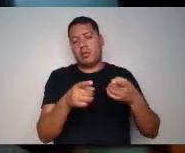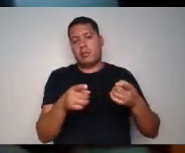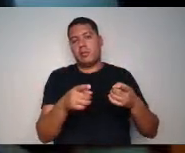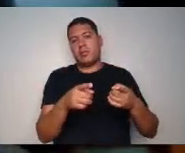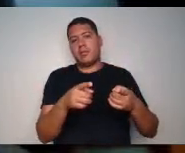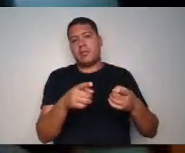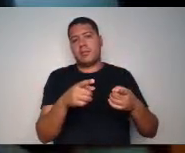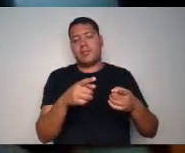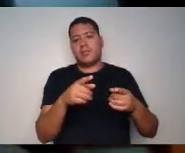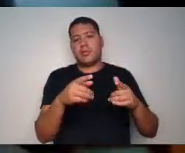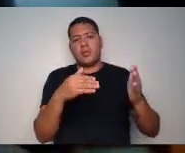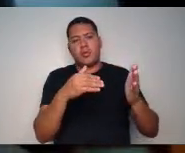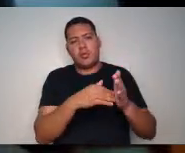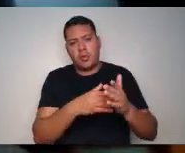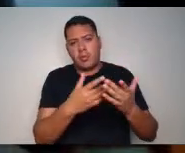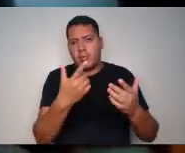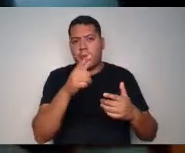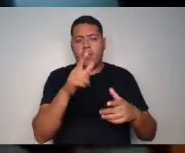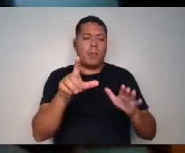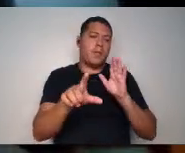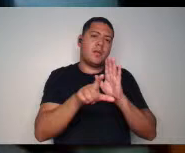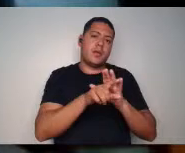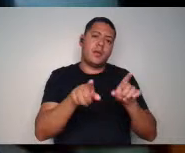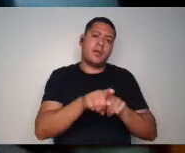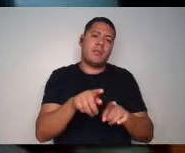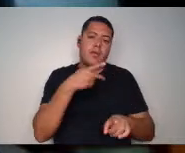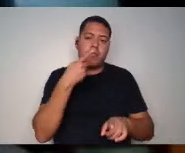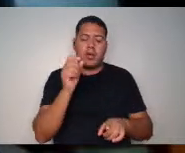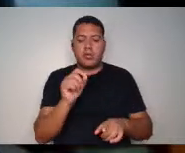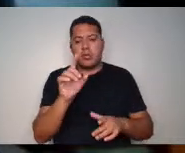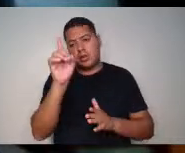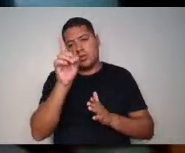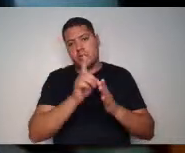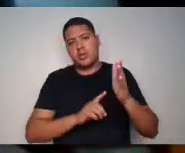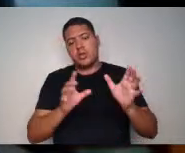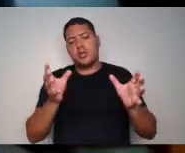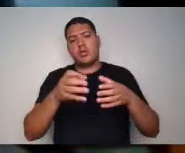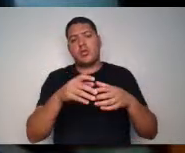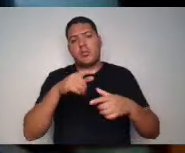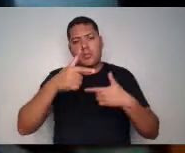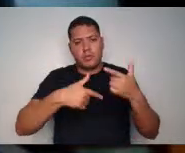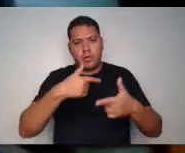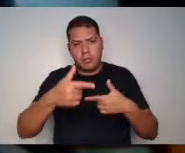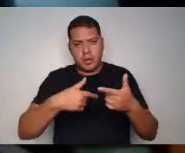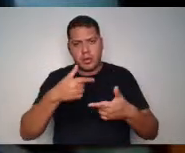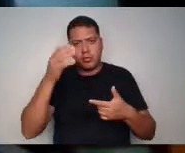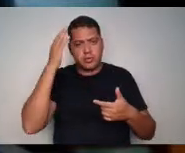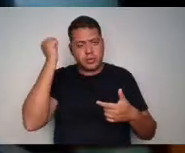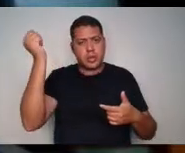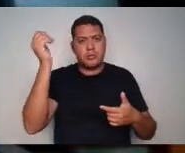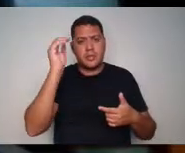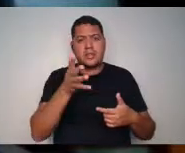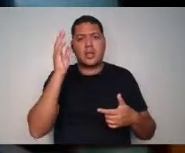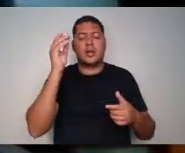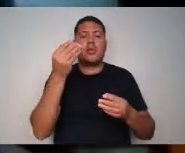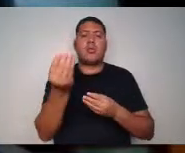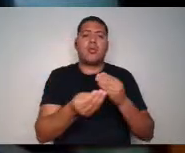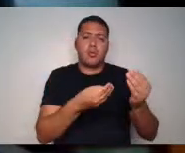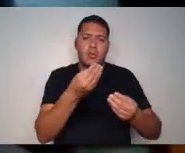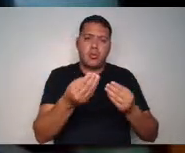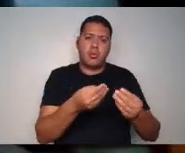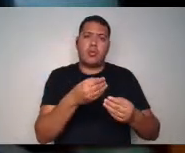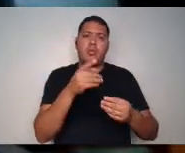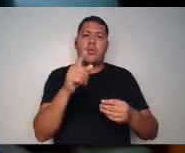decree, and it became a law. It was passed into law, and it talked about the workers' committees